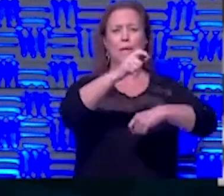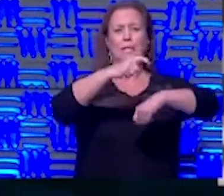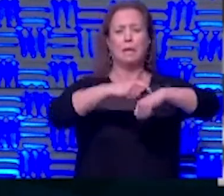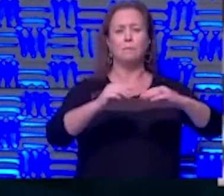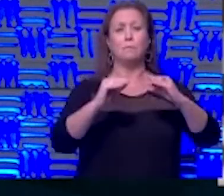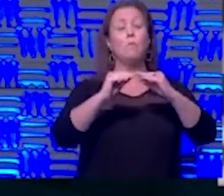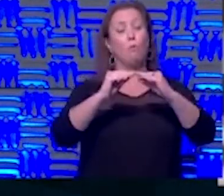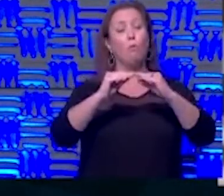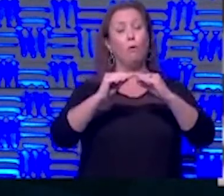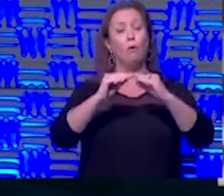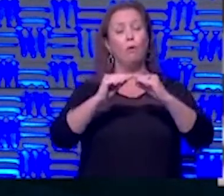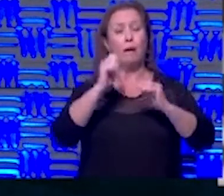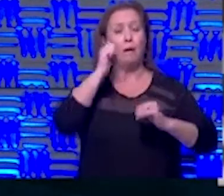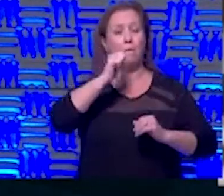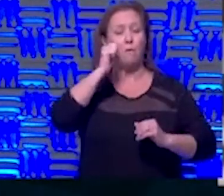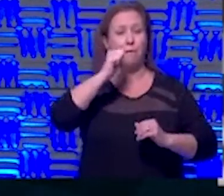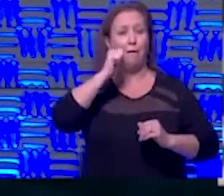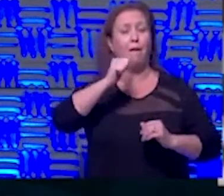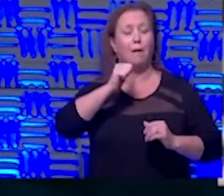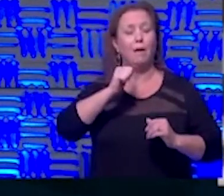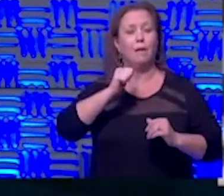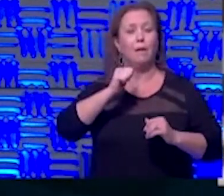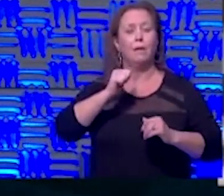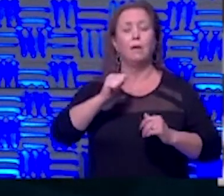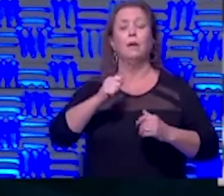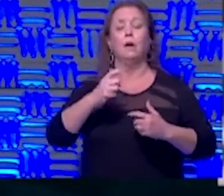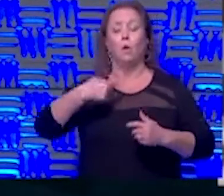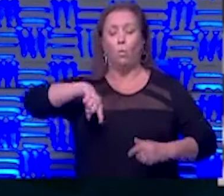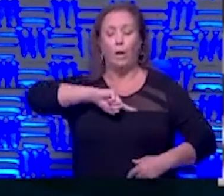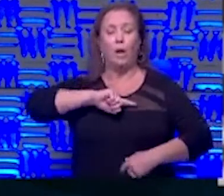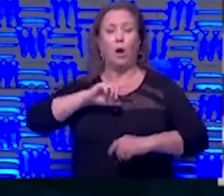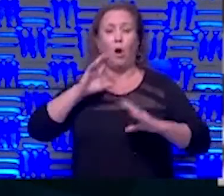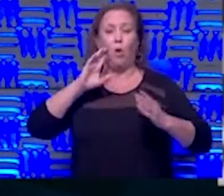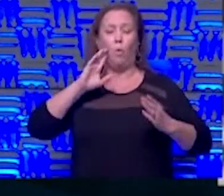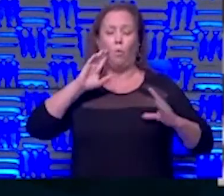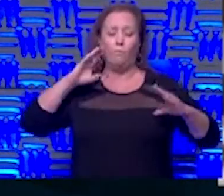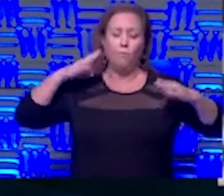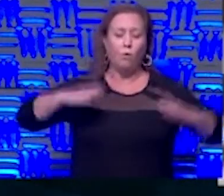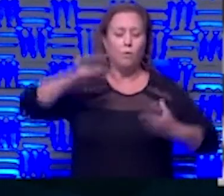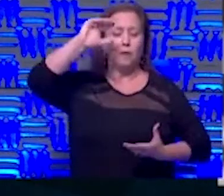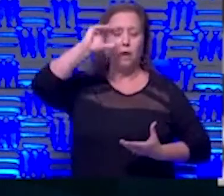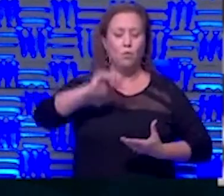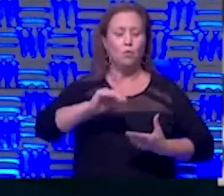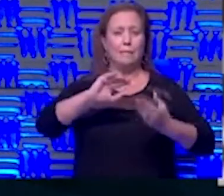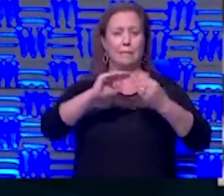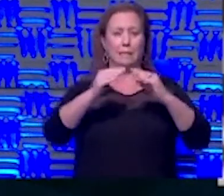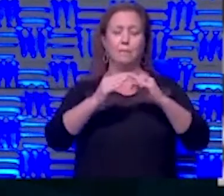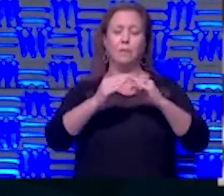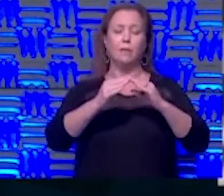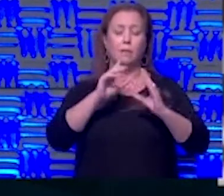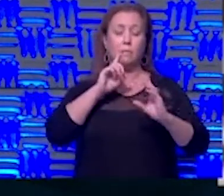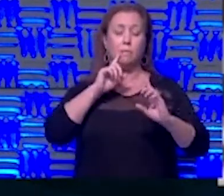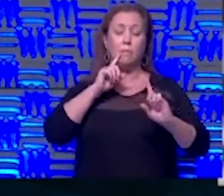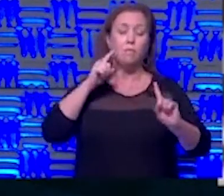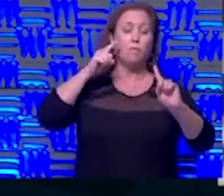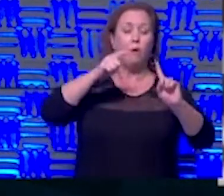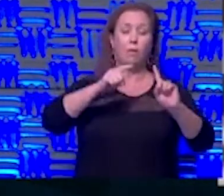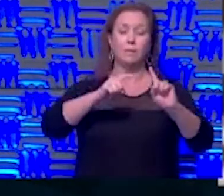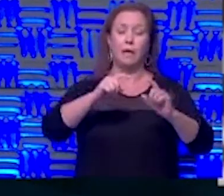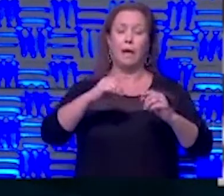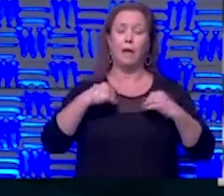Affairs to make certain those numbers are reduced, and the goal, of course, is to eliminate them. And so